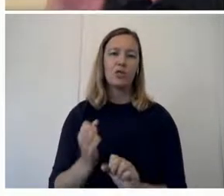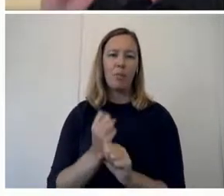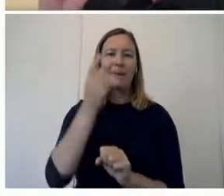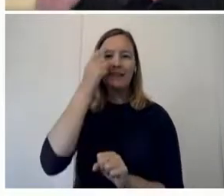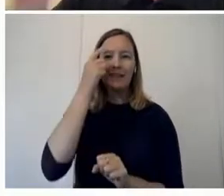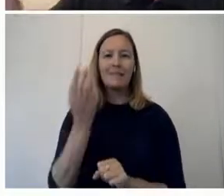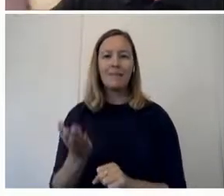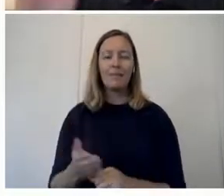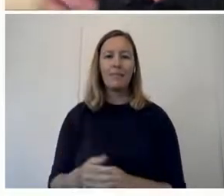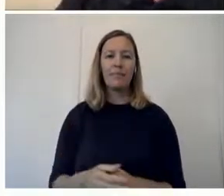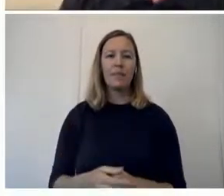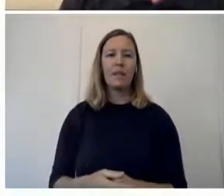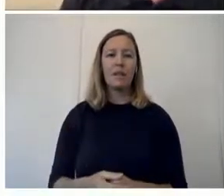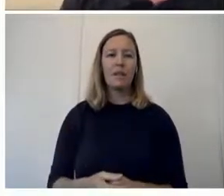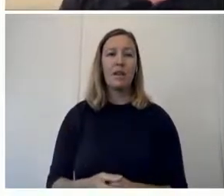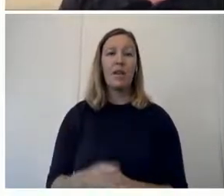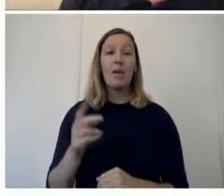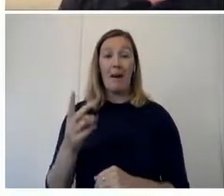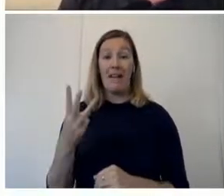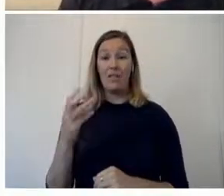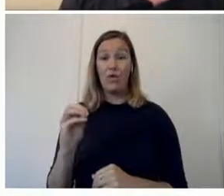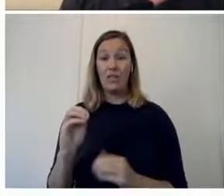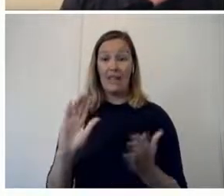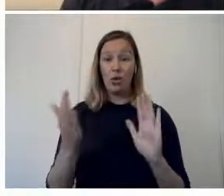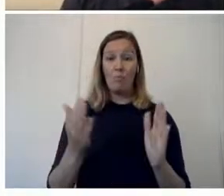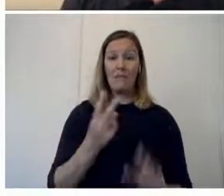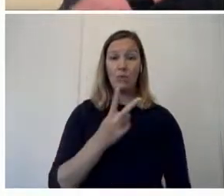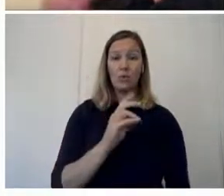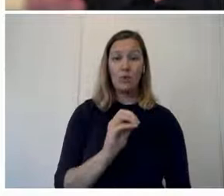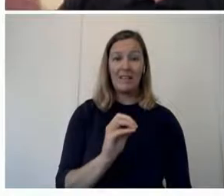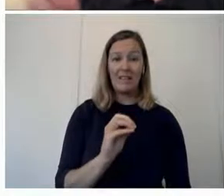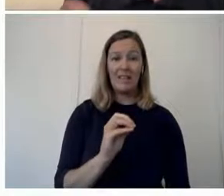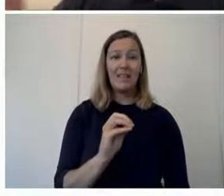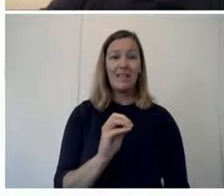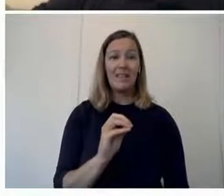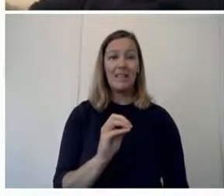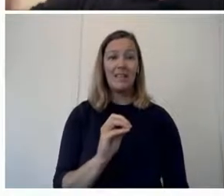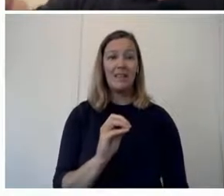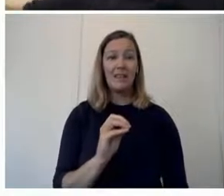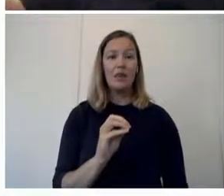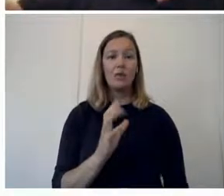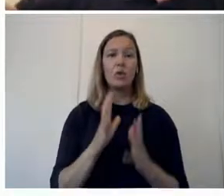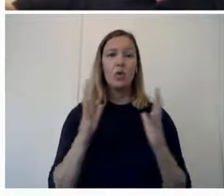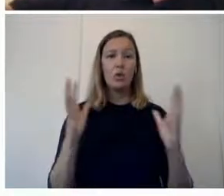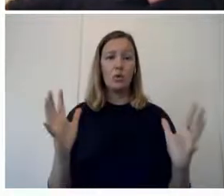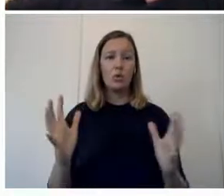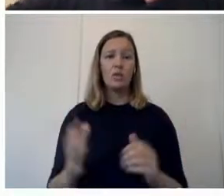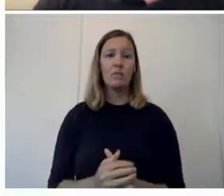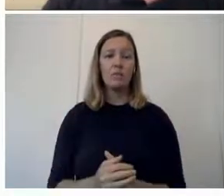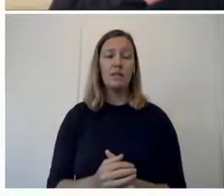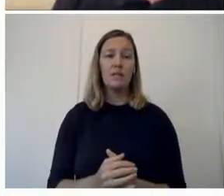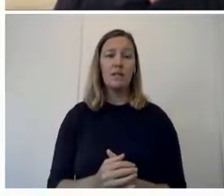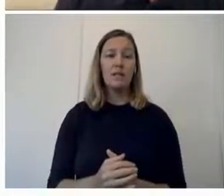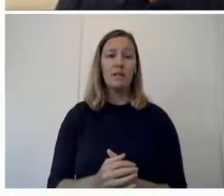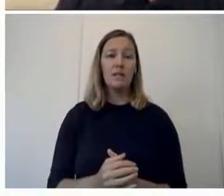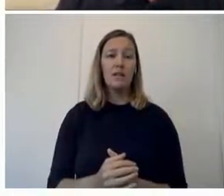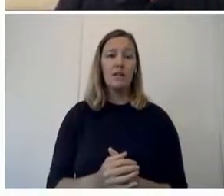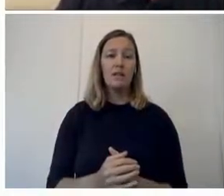But the 30 versus 20 is huge, huge. You know, if it's 2 or 3%, we're making a big deal